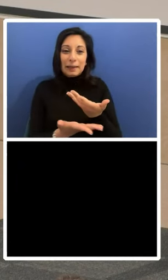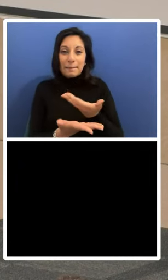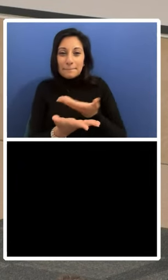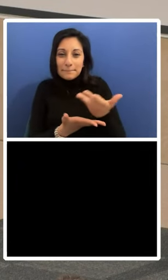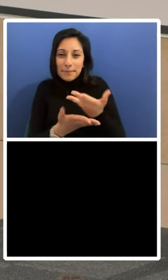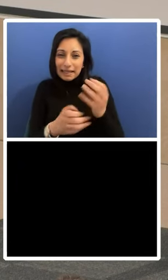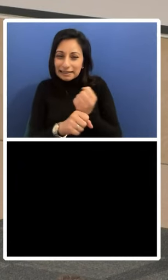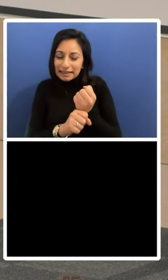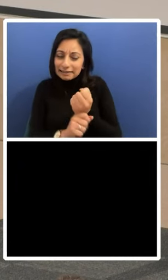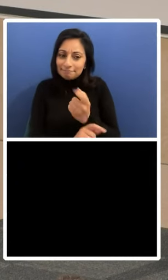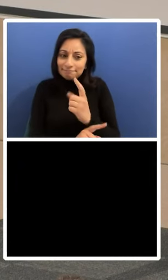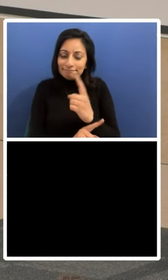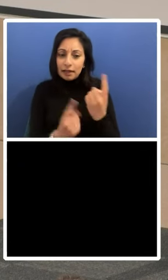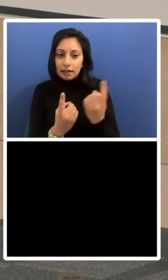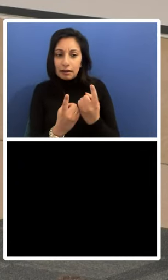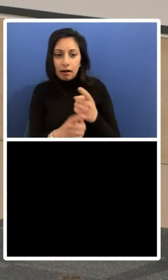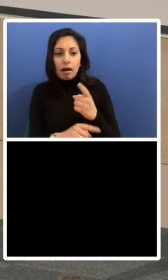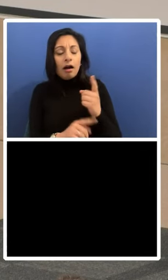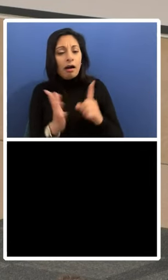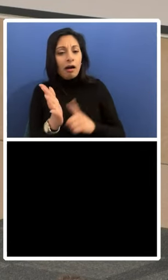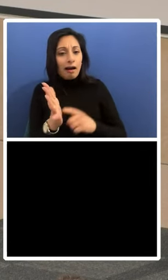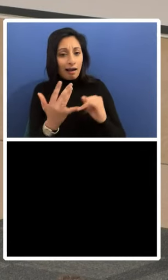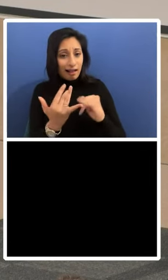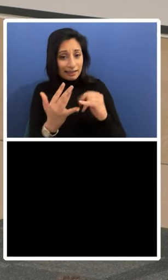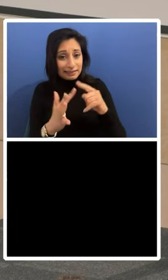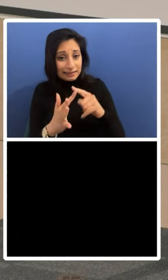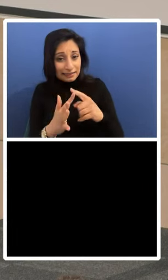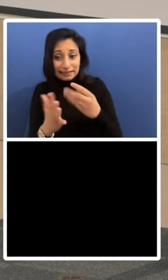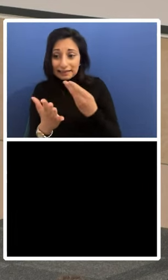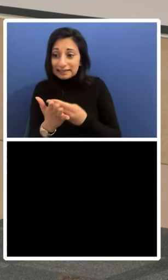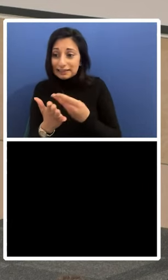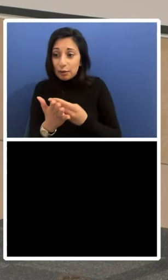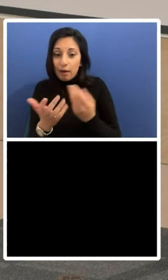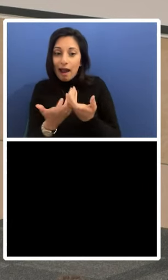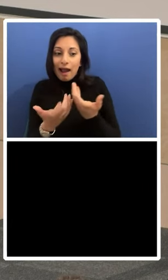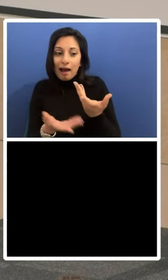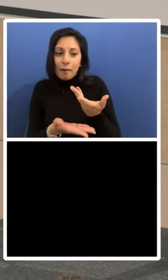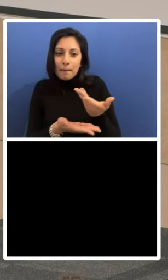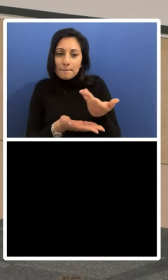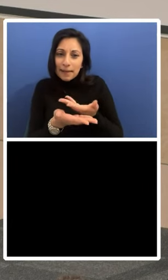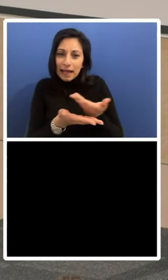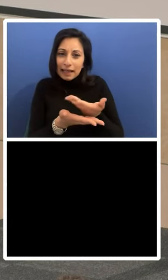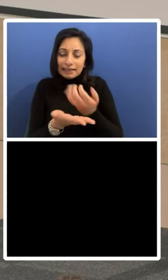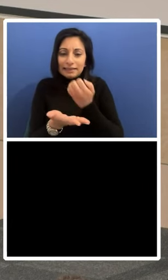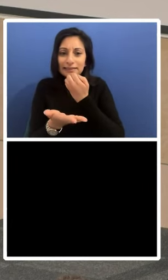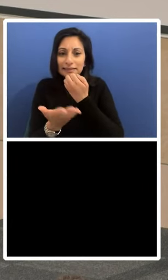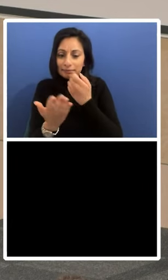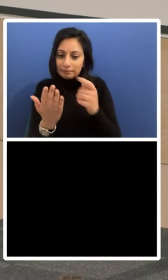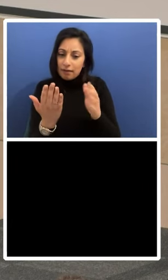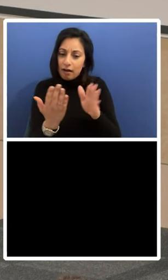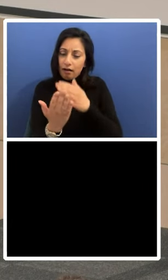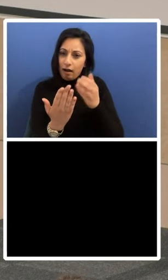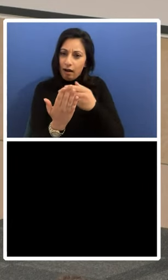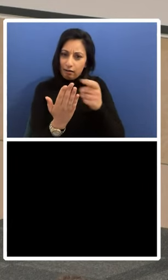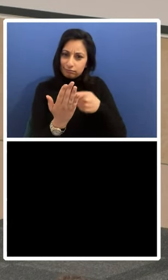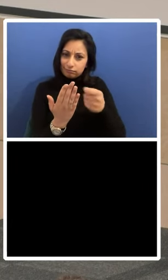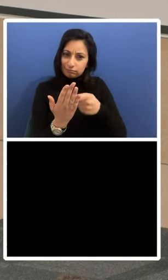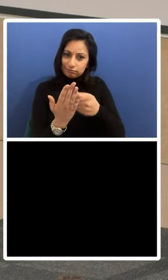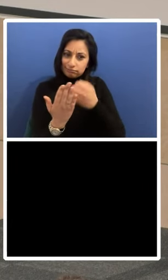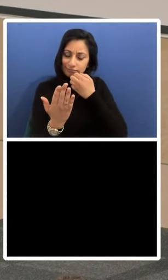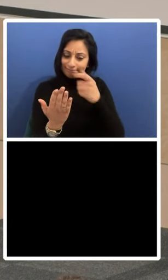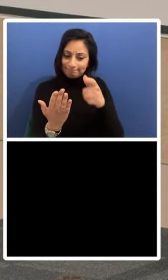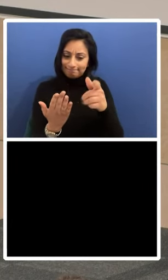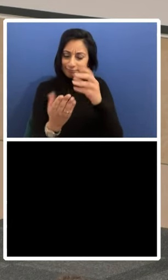exactly how LSE students and economic students would play this game, which is they would get the numbers and they'd work out the expected value. Simple.